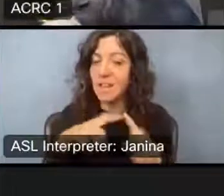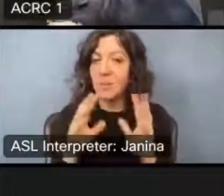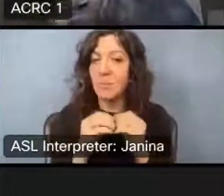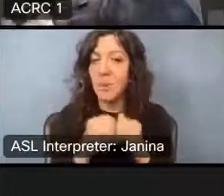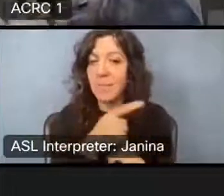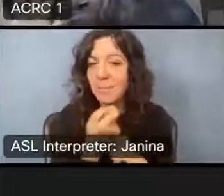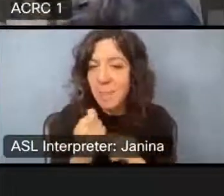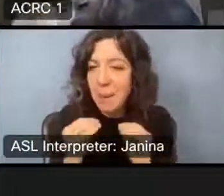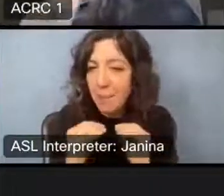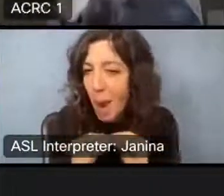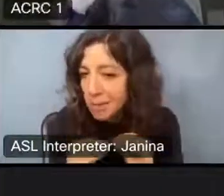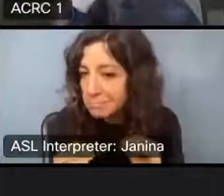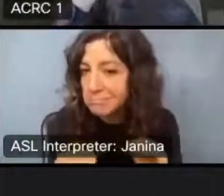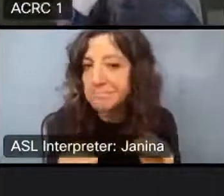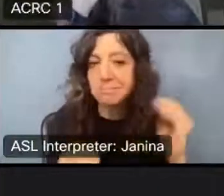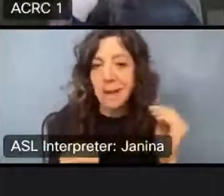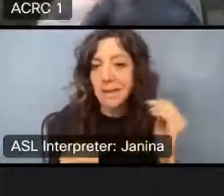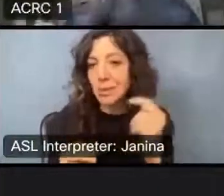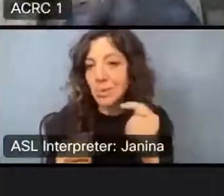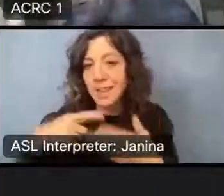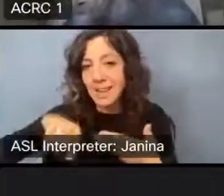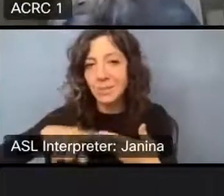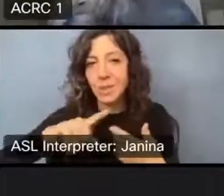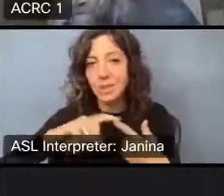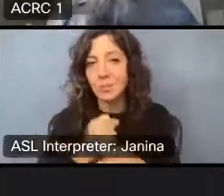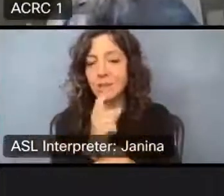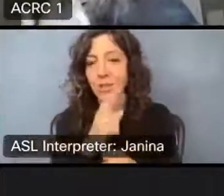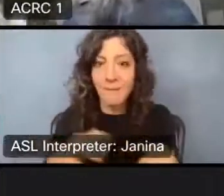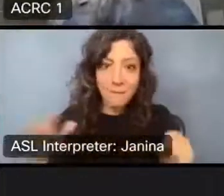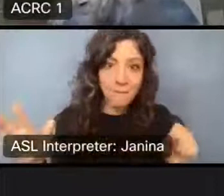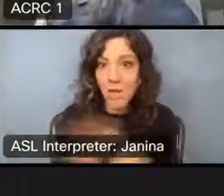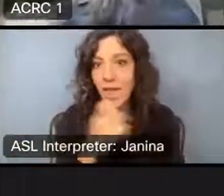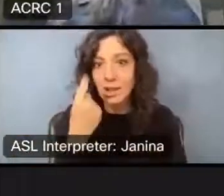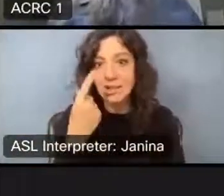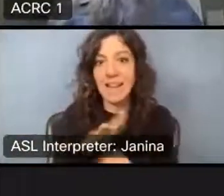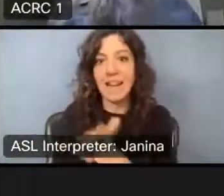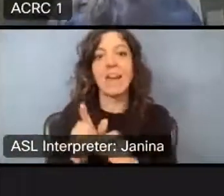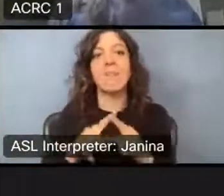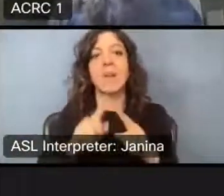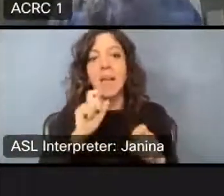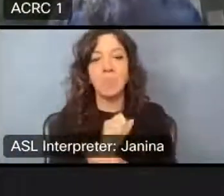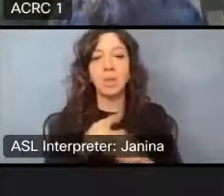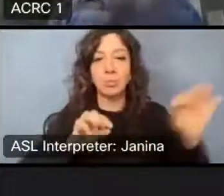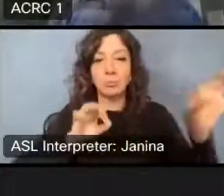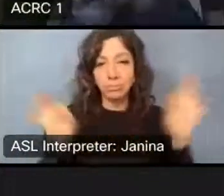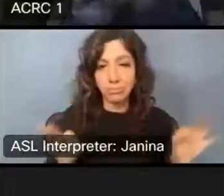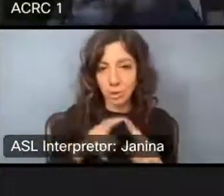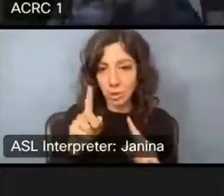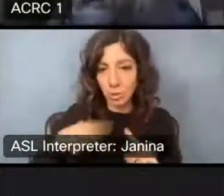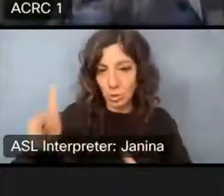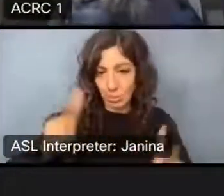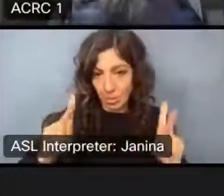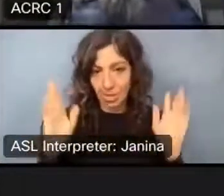more Monday, Tuesday of next week to make sure that I fully understand it well enough to be able to talk with folks about it. But I'm looking